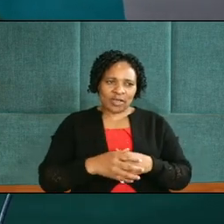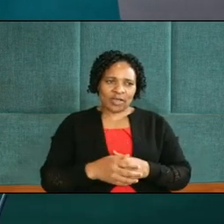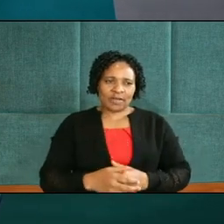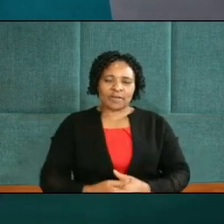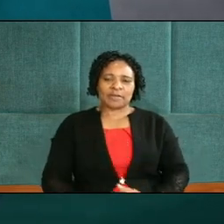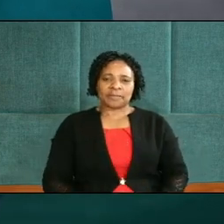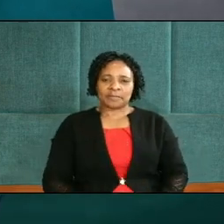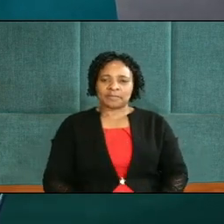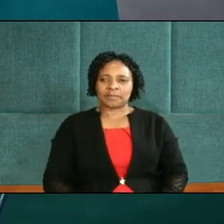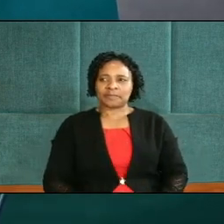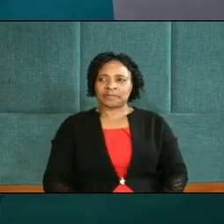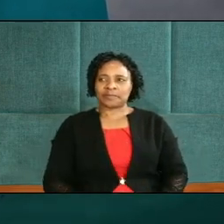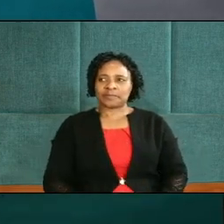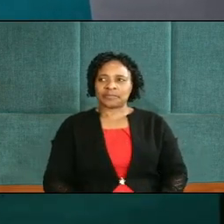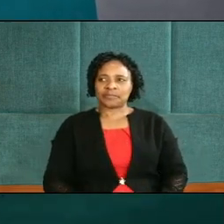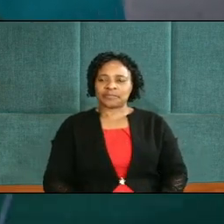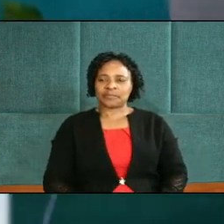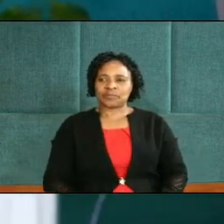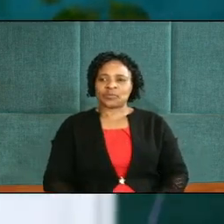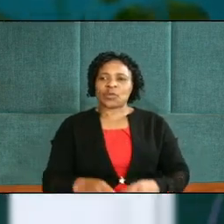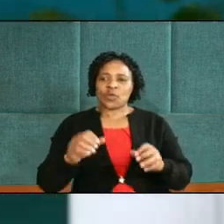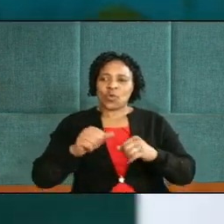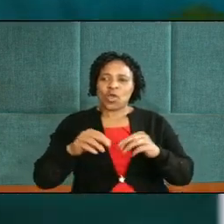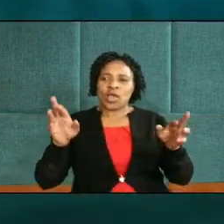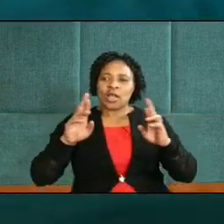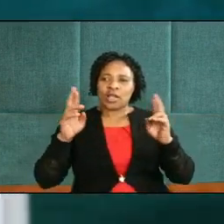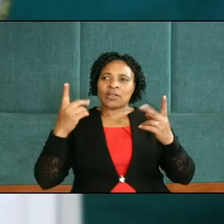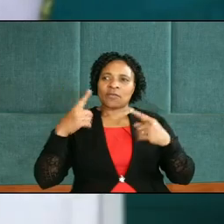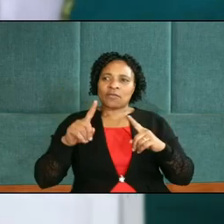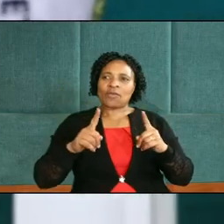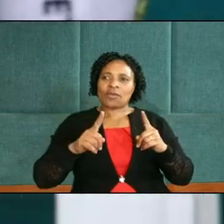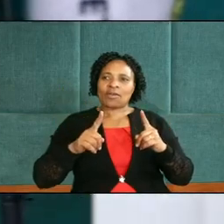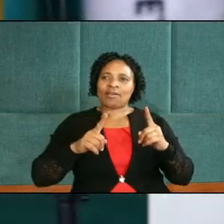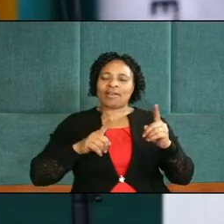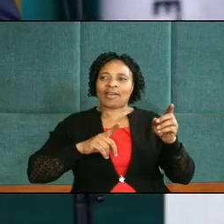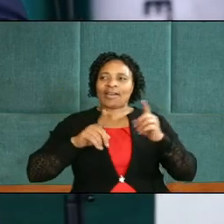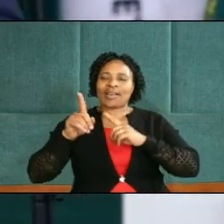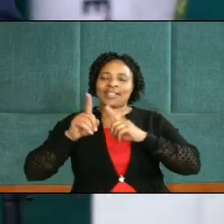Youth choir. Listen, you are ready for export.